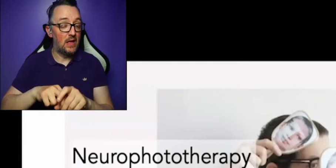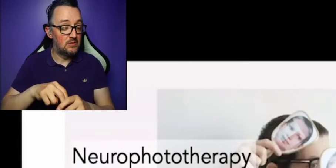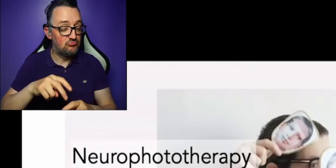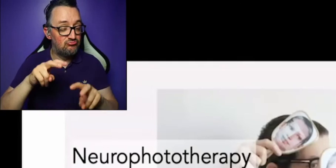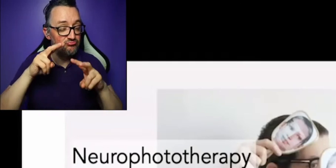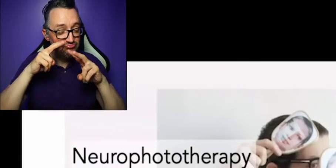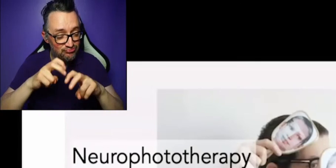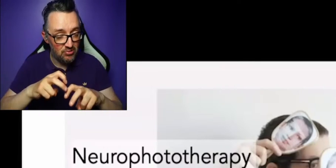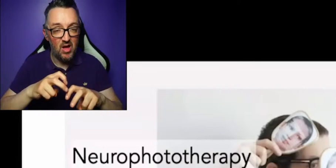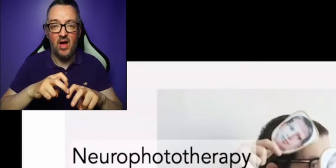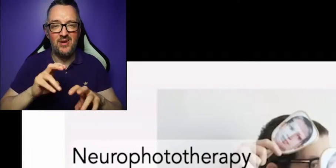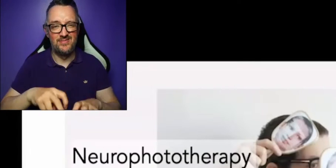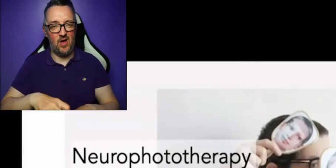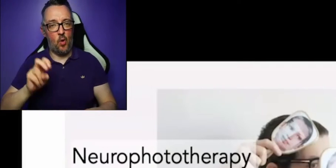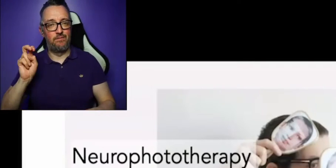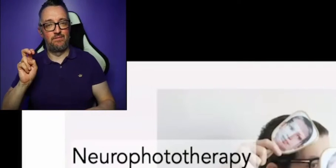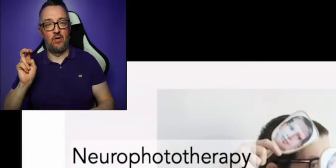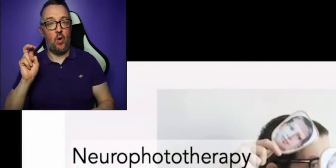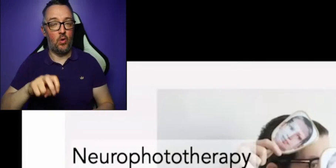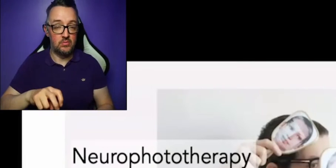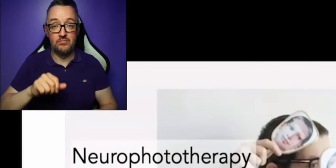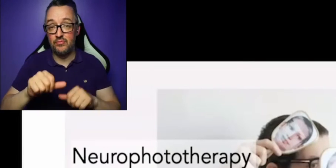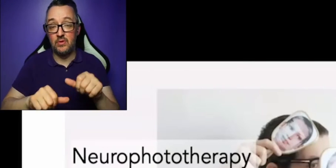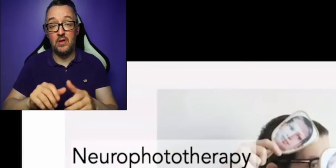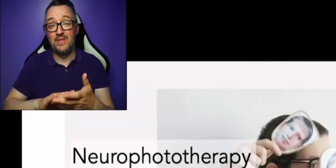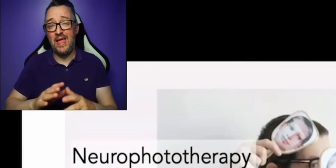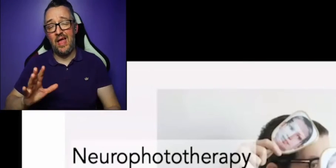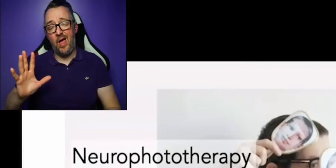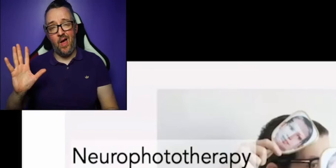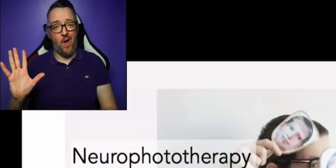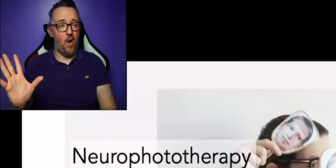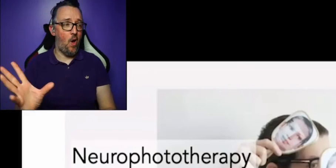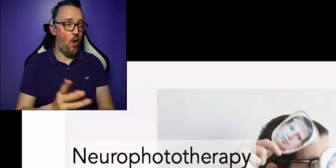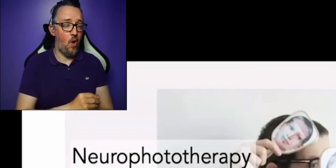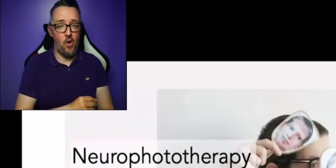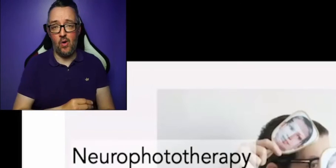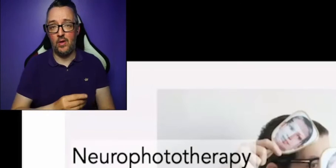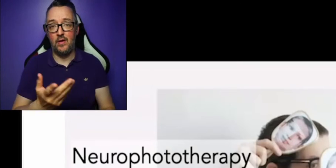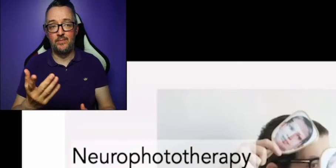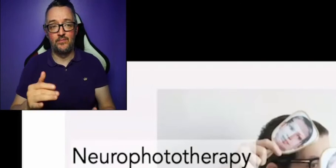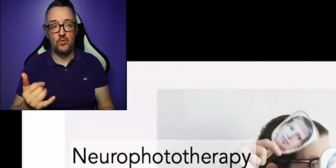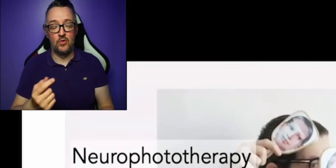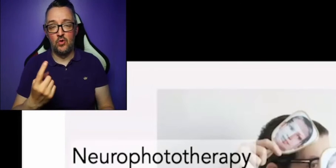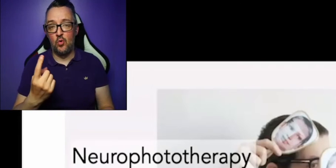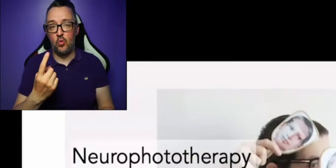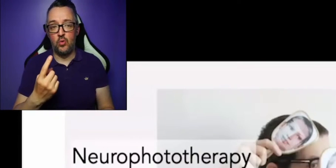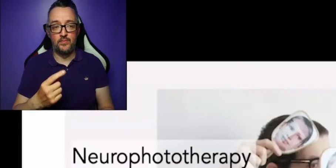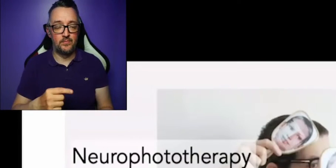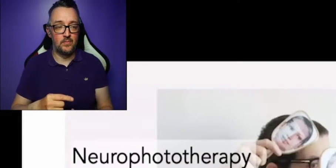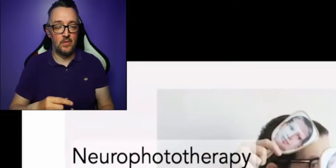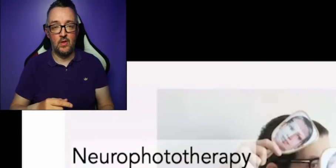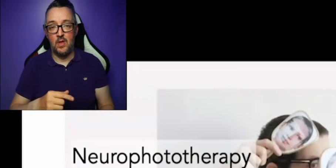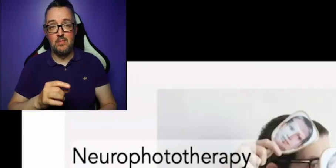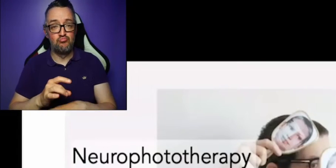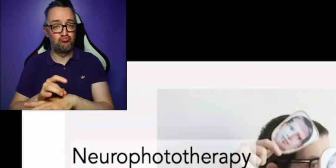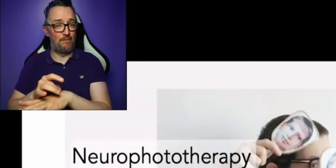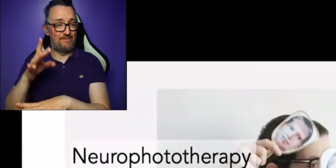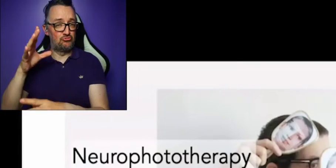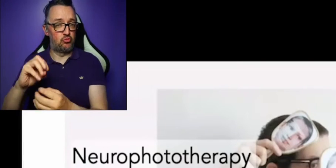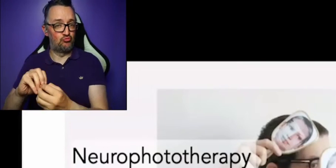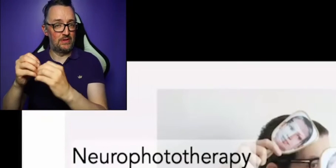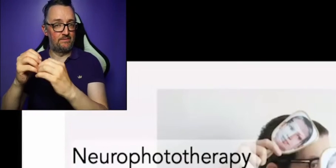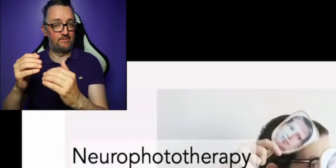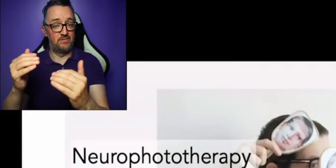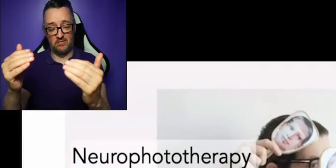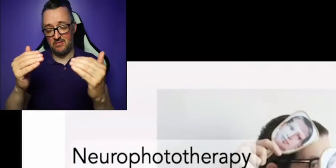of things. And also it's great that you said that it can be used by everyone, from sort of amateur creatives to professional creatives